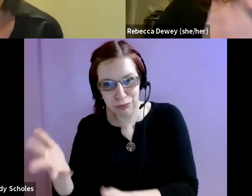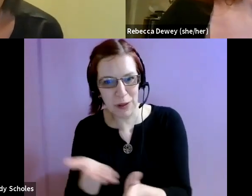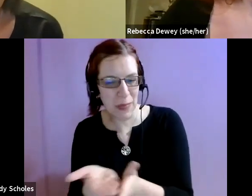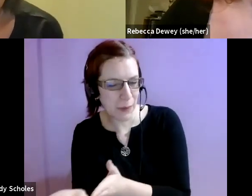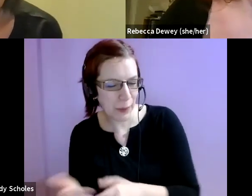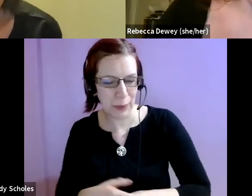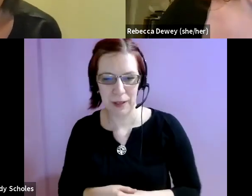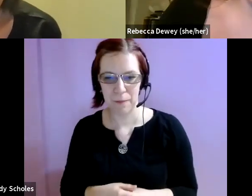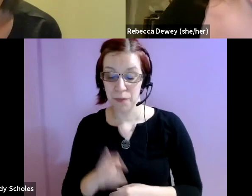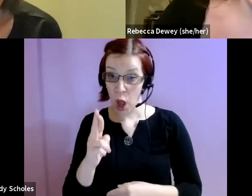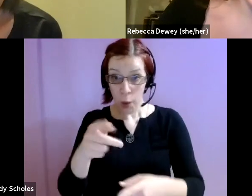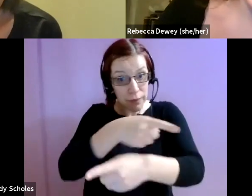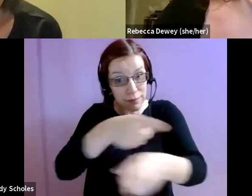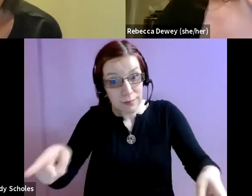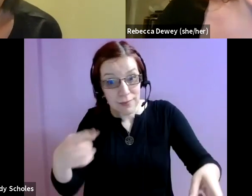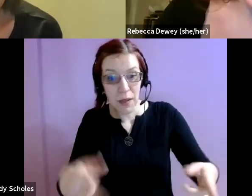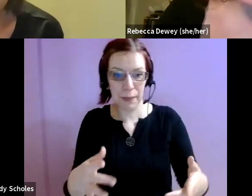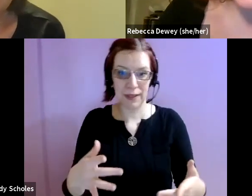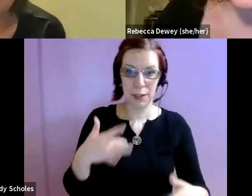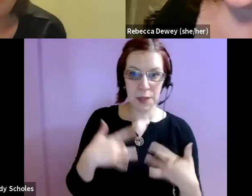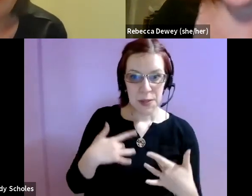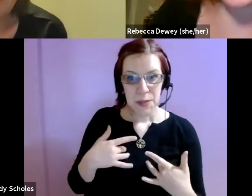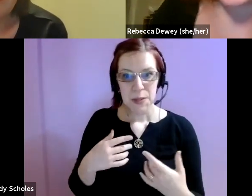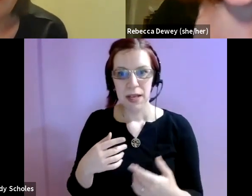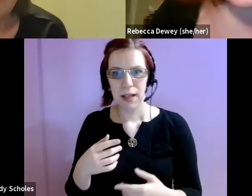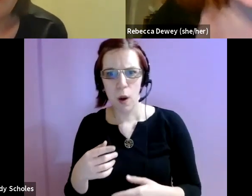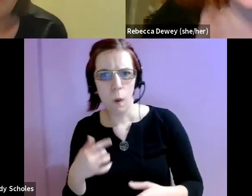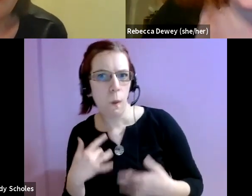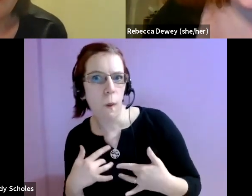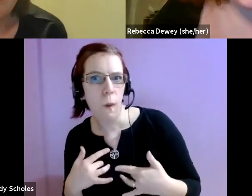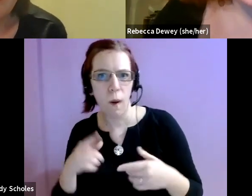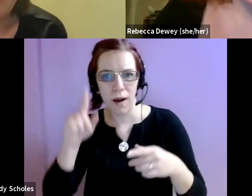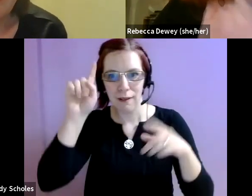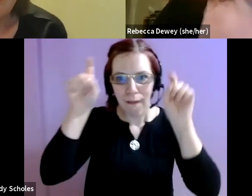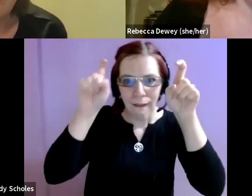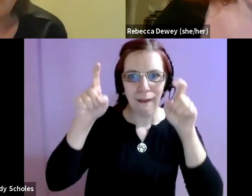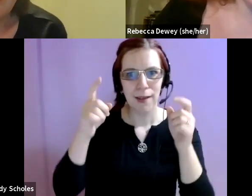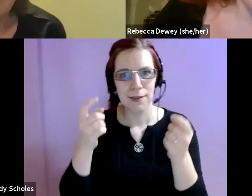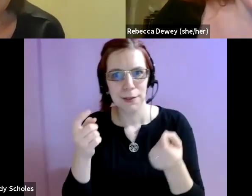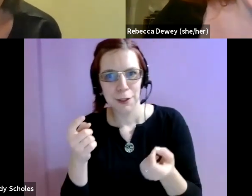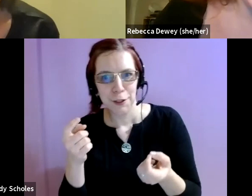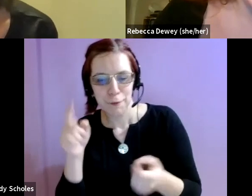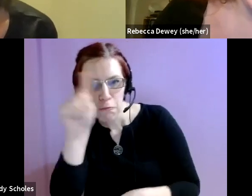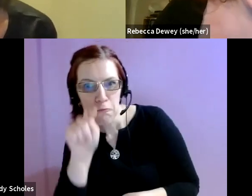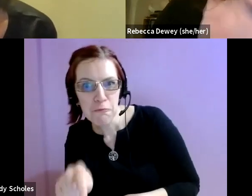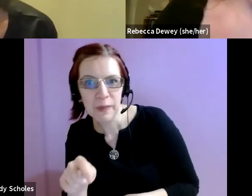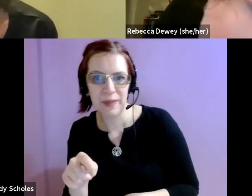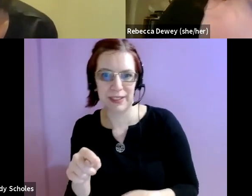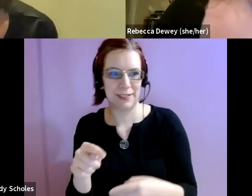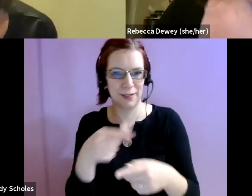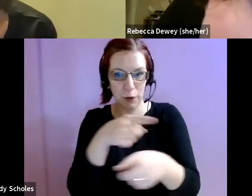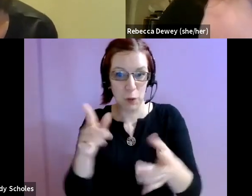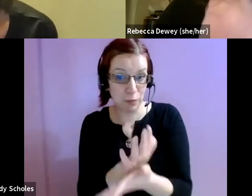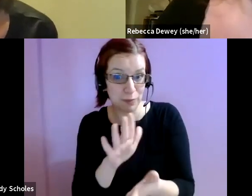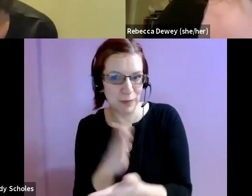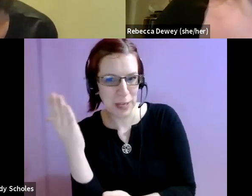I hope you found this lecture interesting, engaging, intriguing, or at least that it's got you thinking about a different area of physics. Thank you